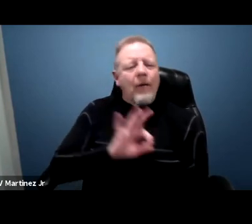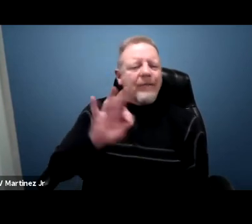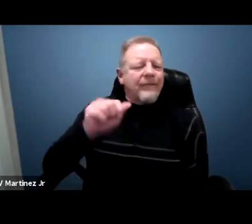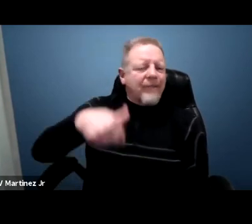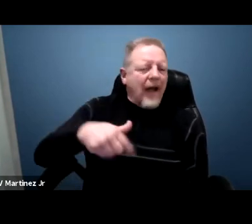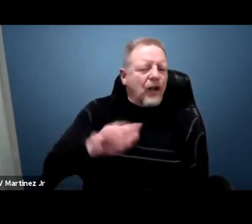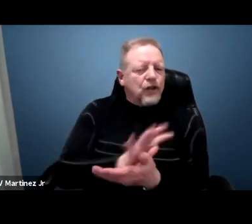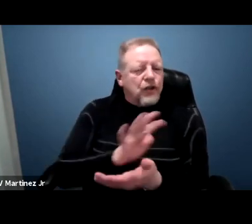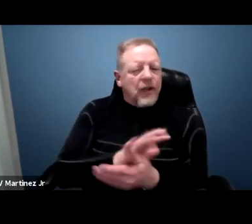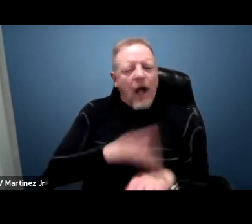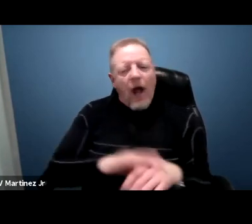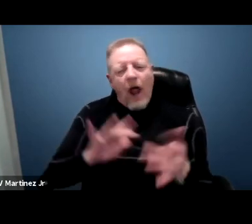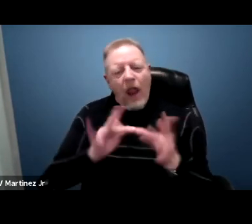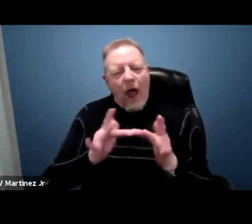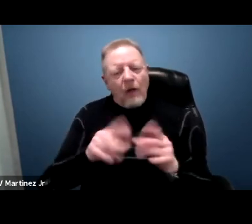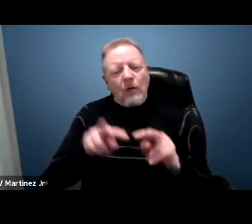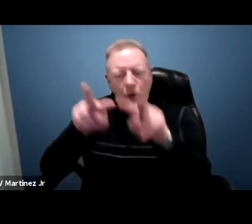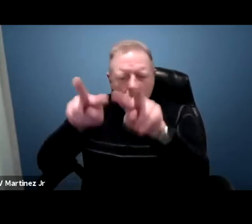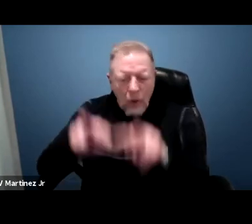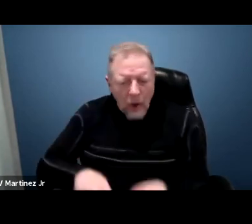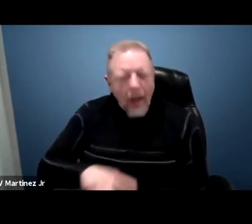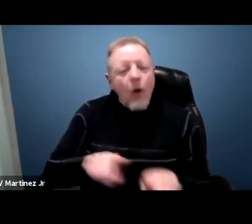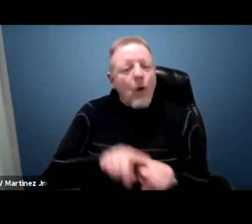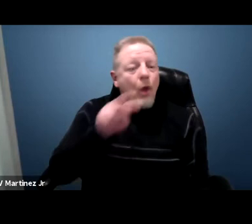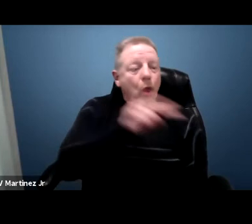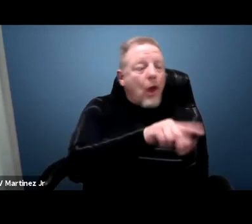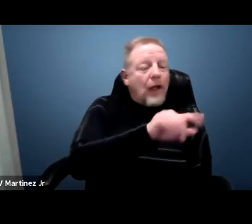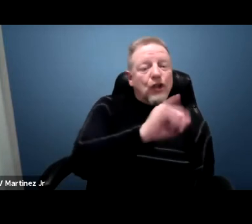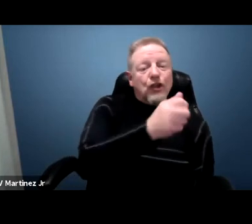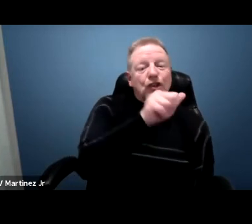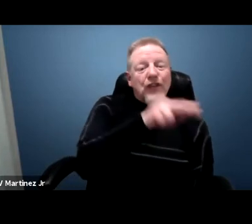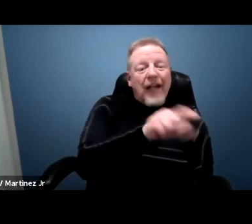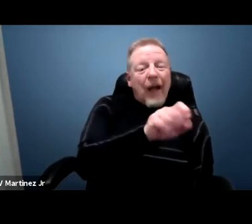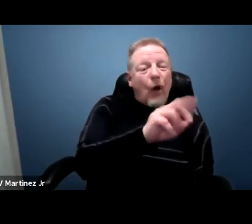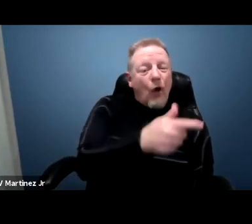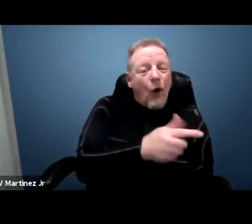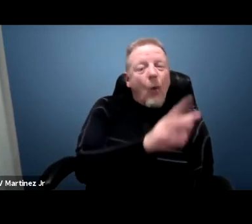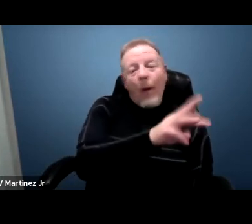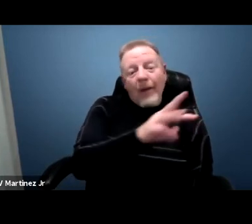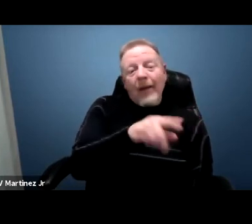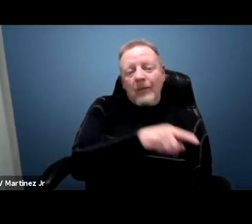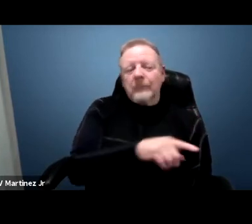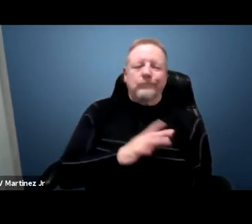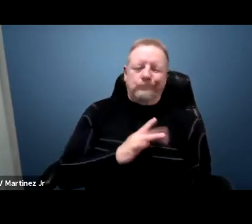online. And you can also look at the JAN website, which was mentioned before, askjan.org.